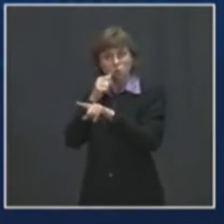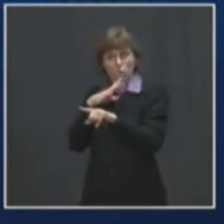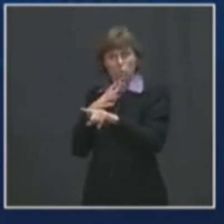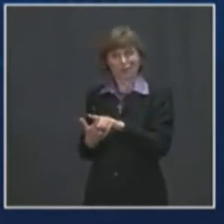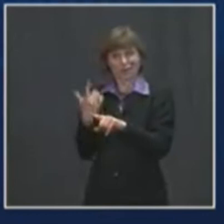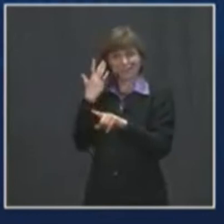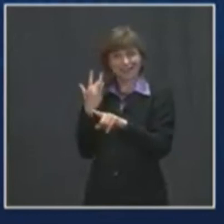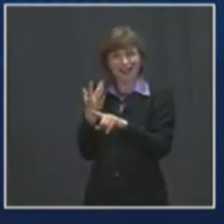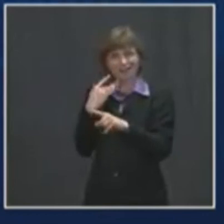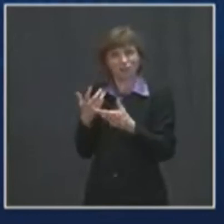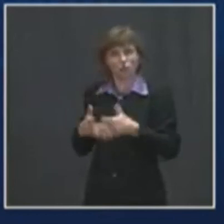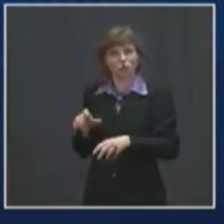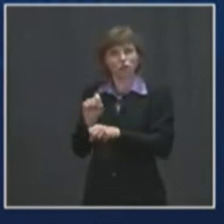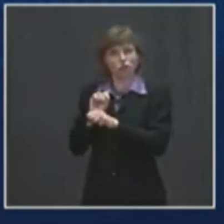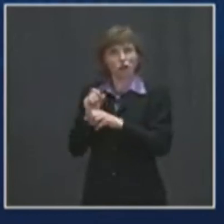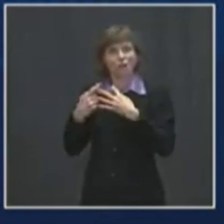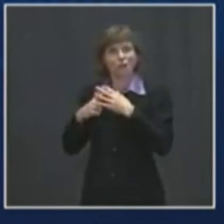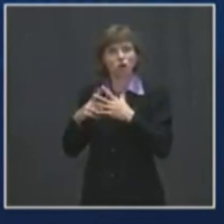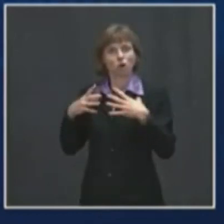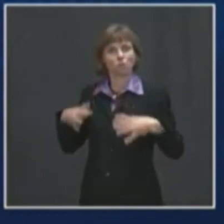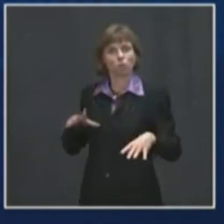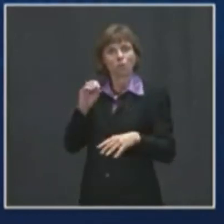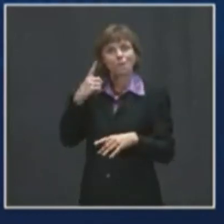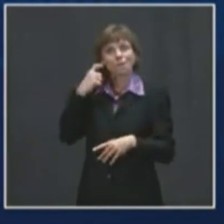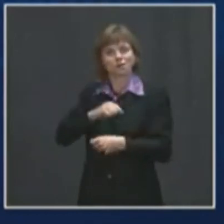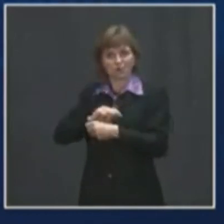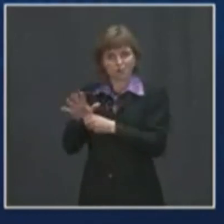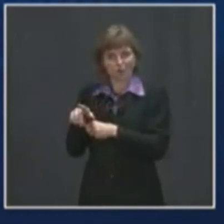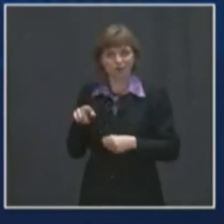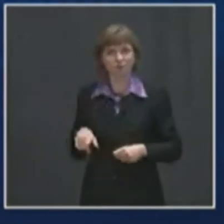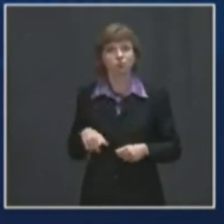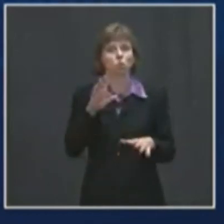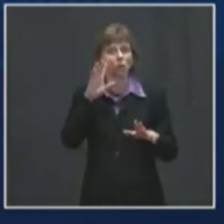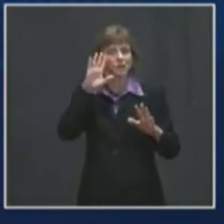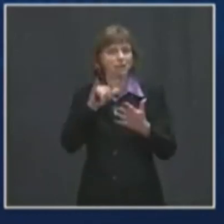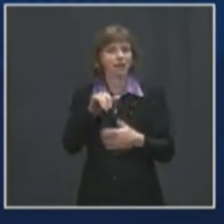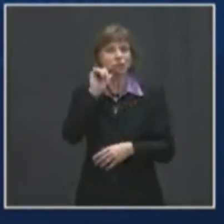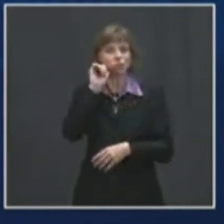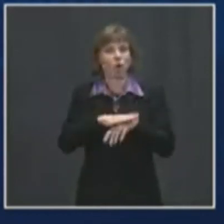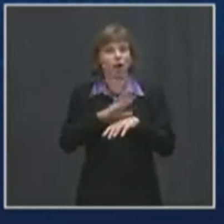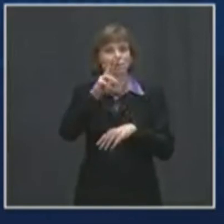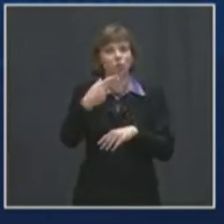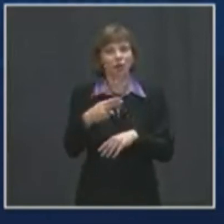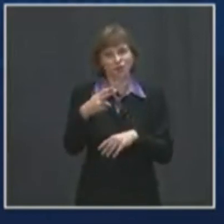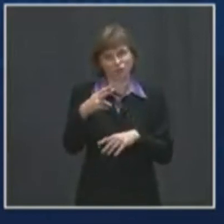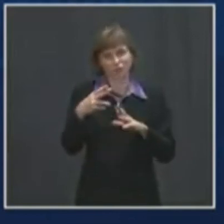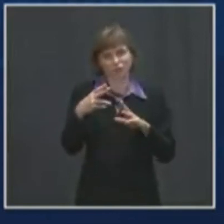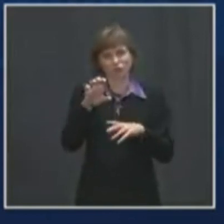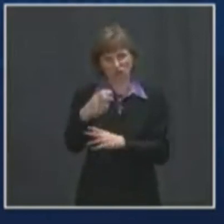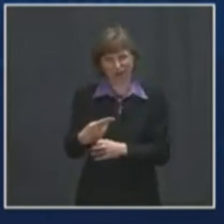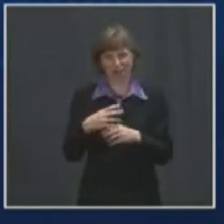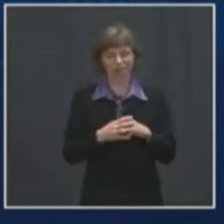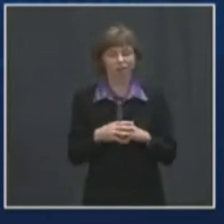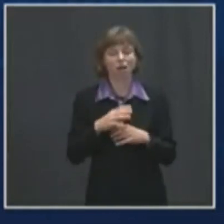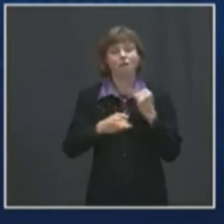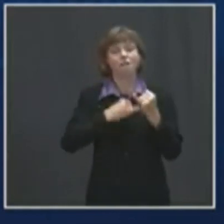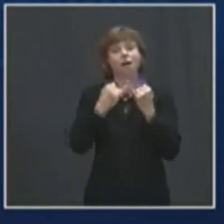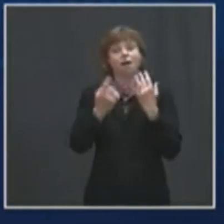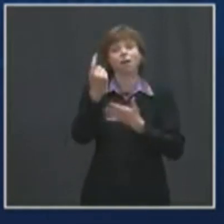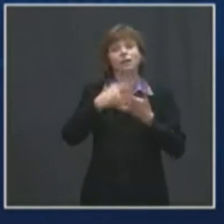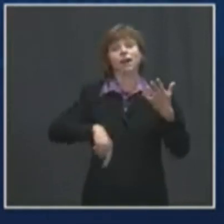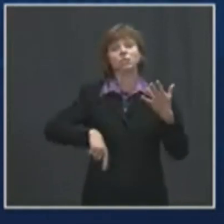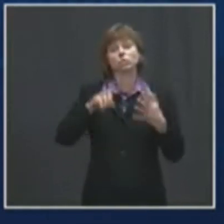clothing company because of the pandemic. Look for that tomorrow on the White House digital channels. Finally, next week, the President will be